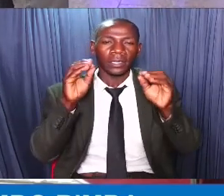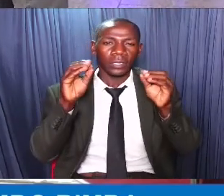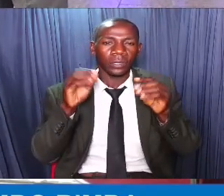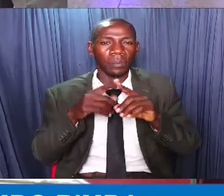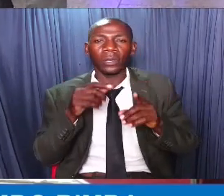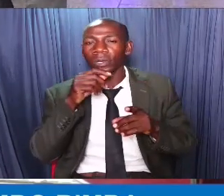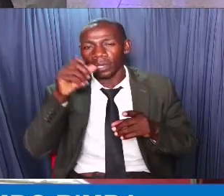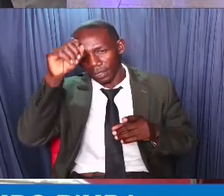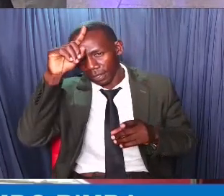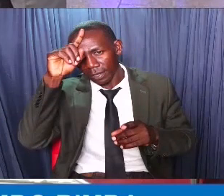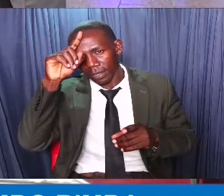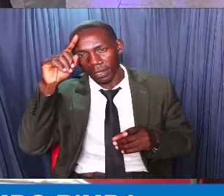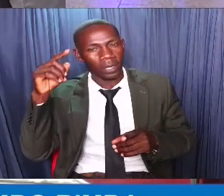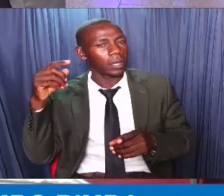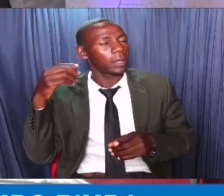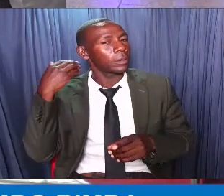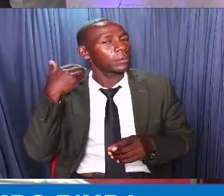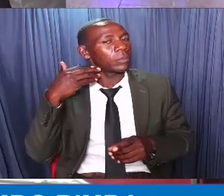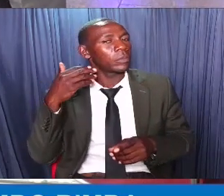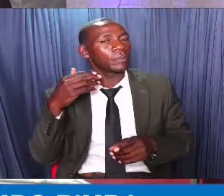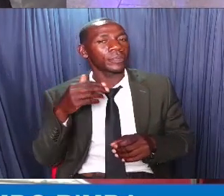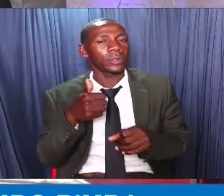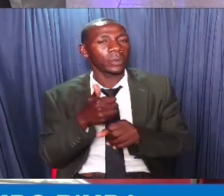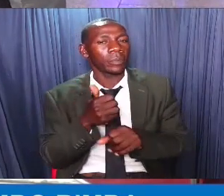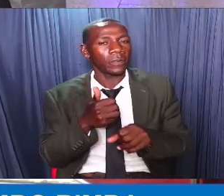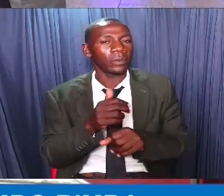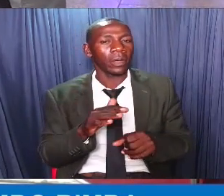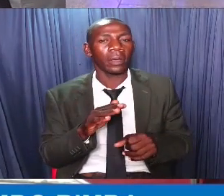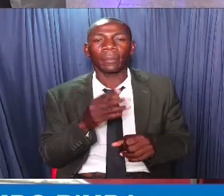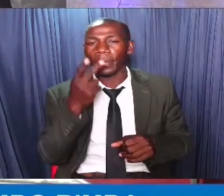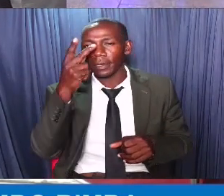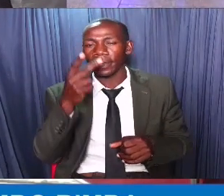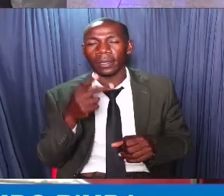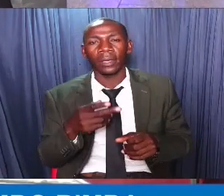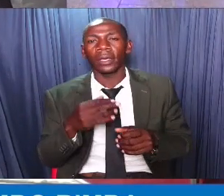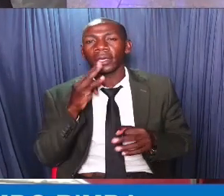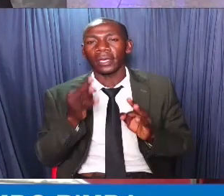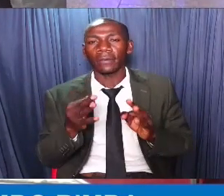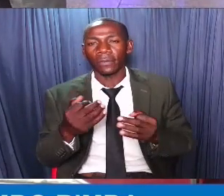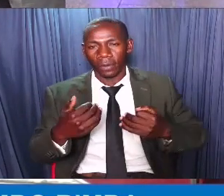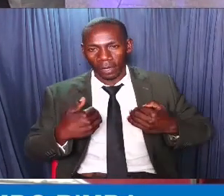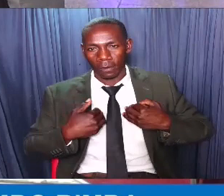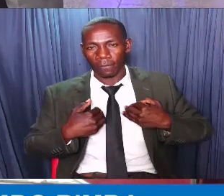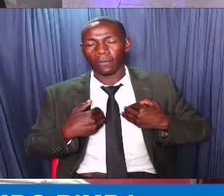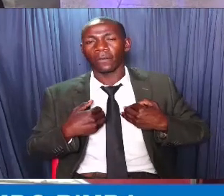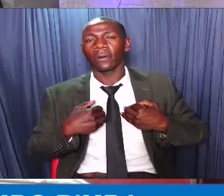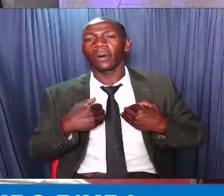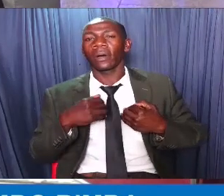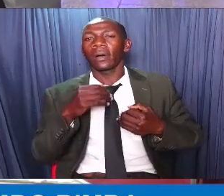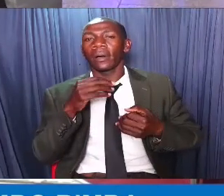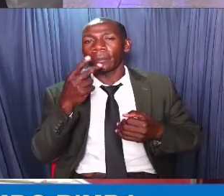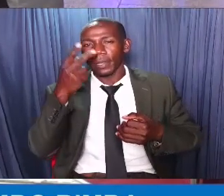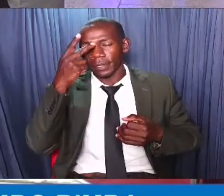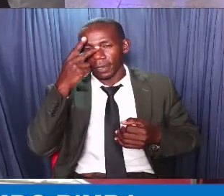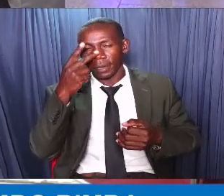we are teaching you. Mliudhi wazazi na hamjawarudia. You grieved your parents and never returned to them. Kama wako utaenda ambapo kaburini. If they know there should I go